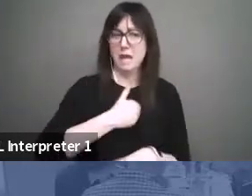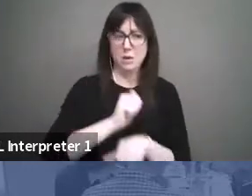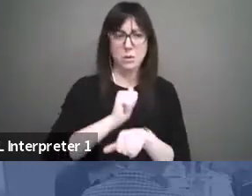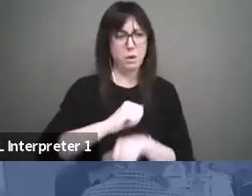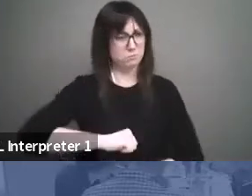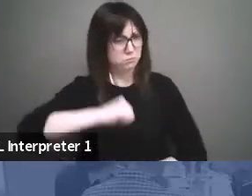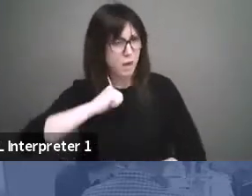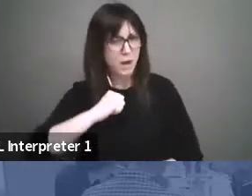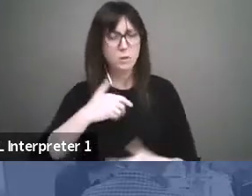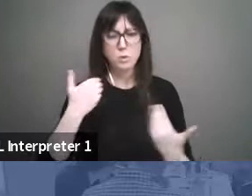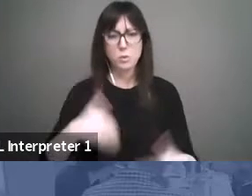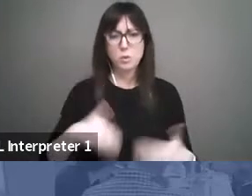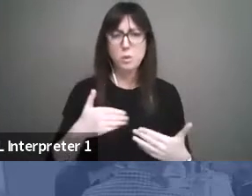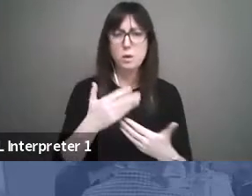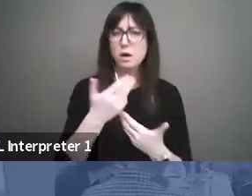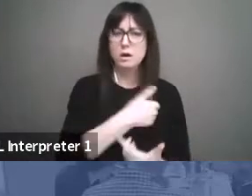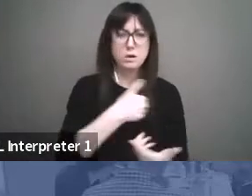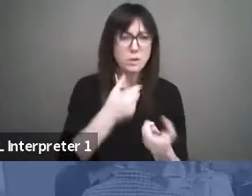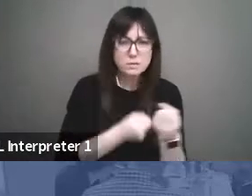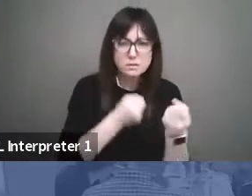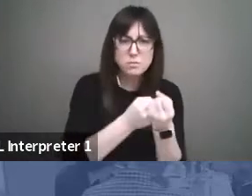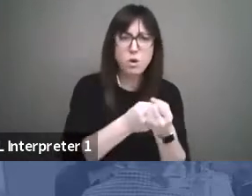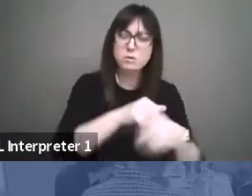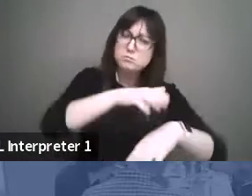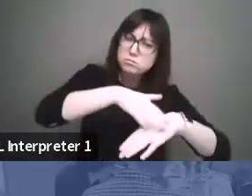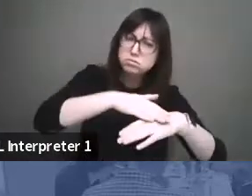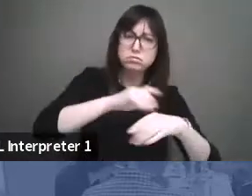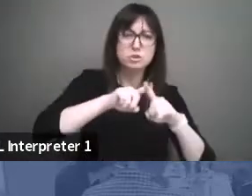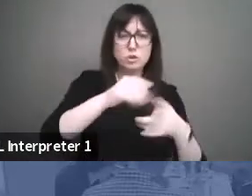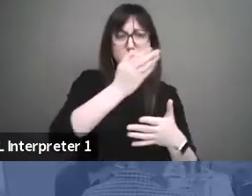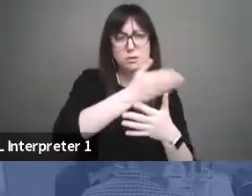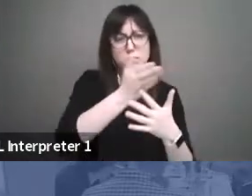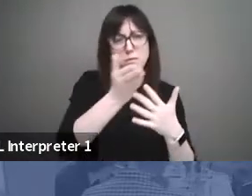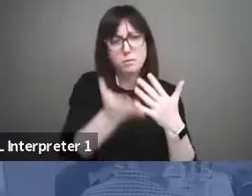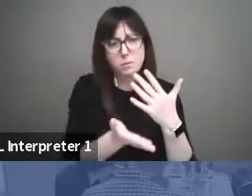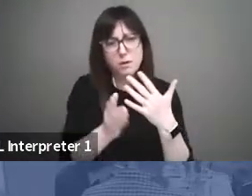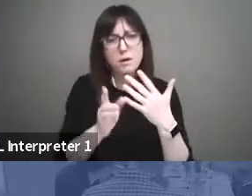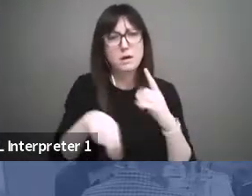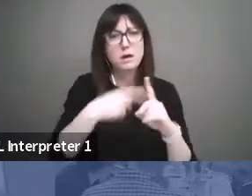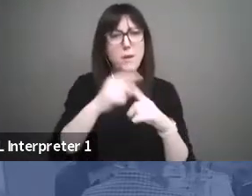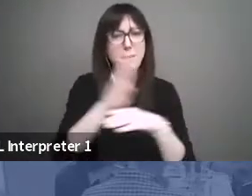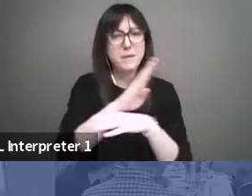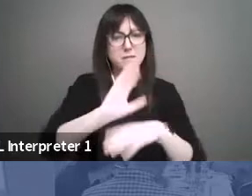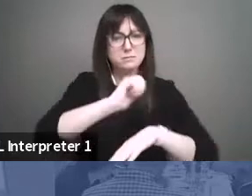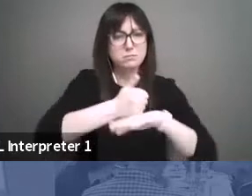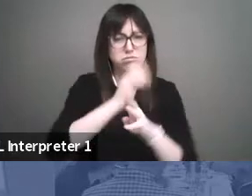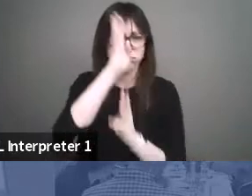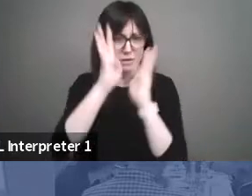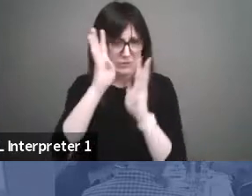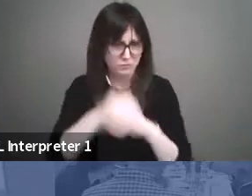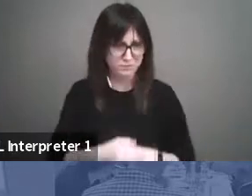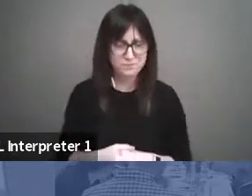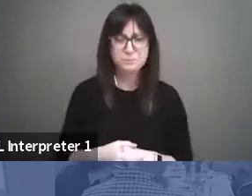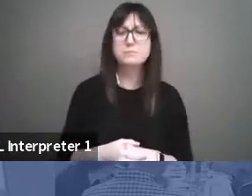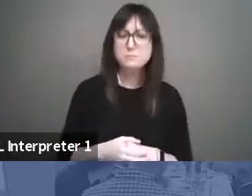clients, the support and the guidance that we offer throughout multiple stages of innovation and business growth.